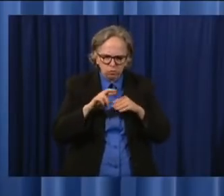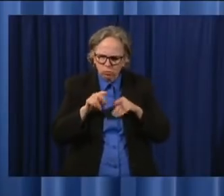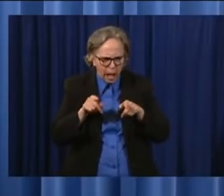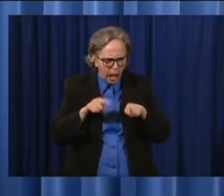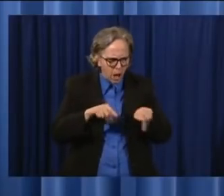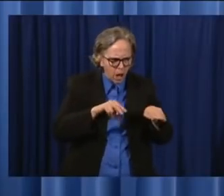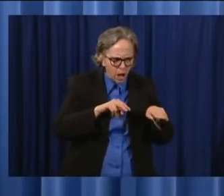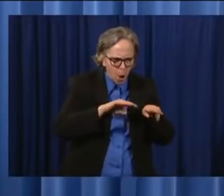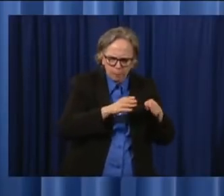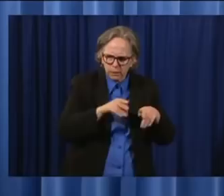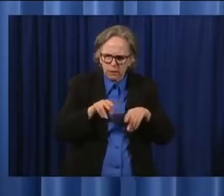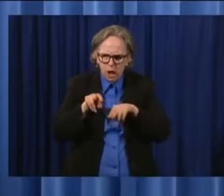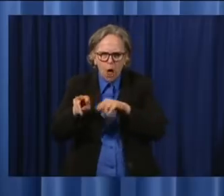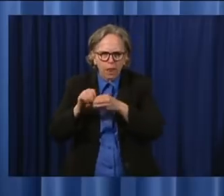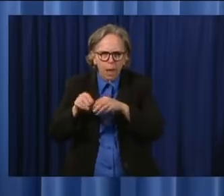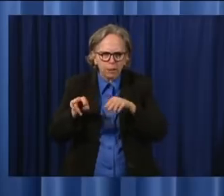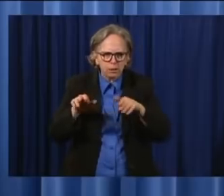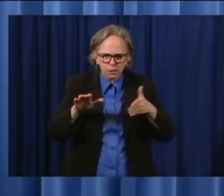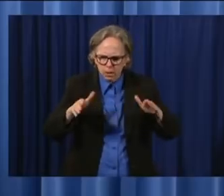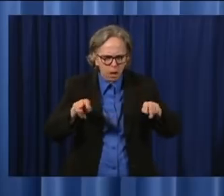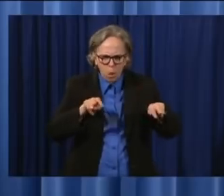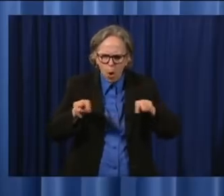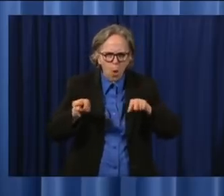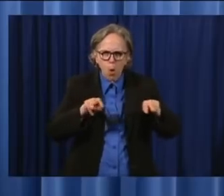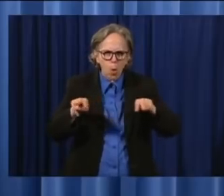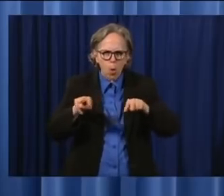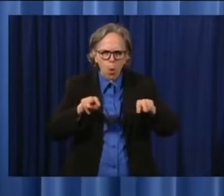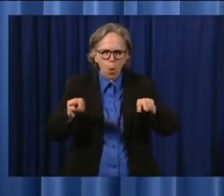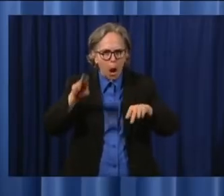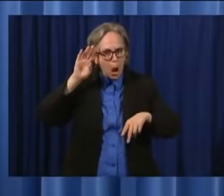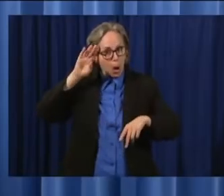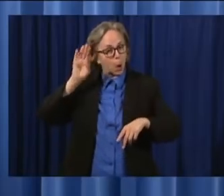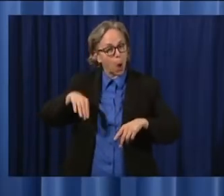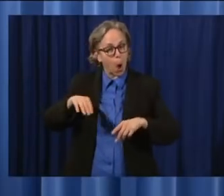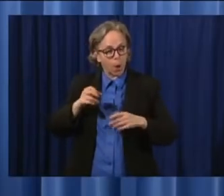I think it's expected that we'll see our rate of